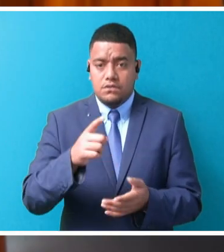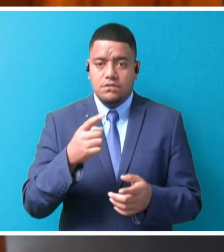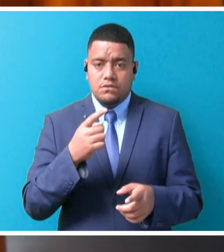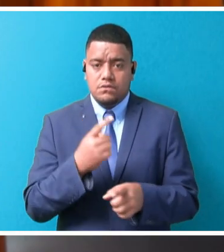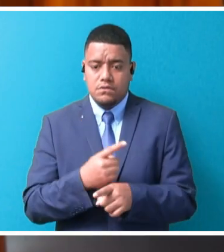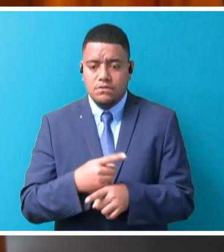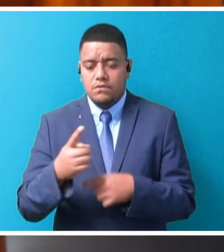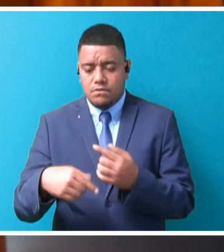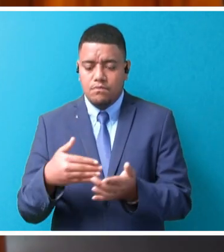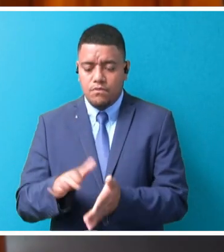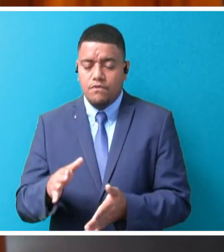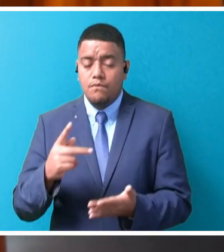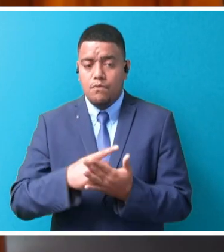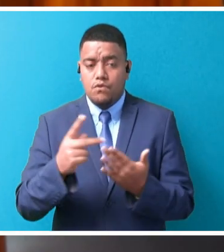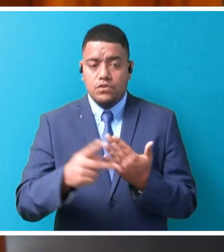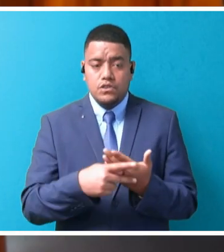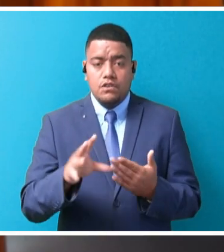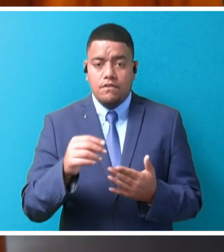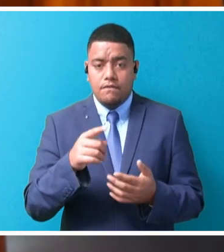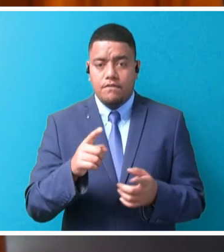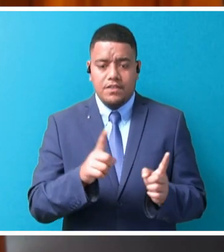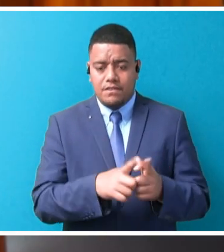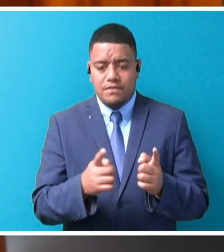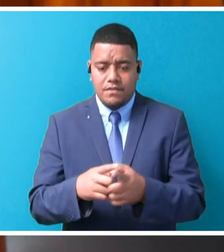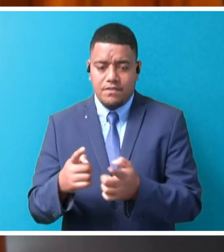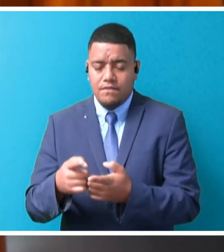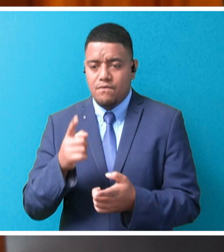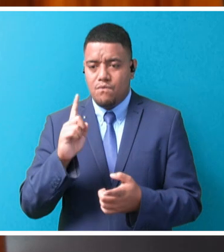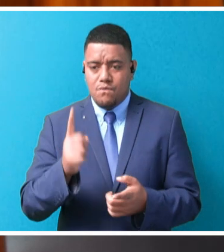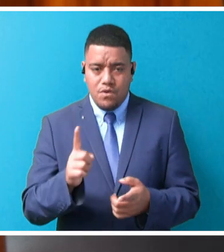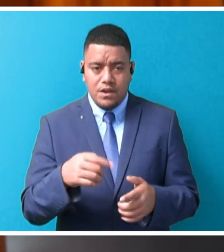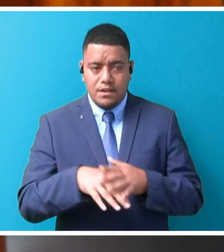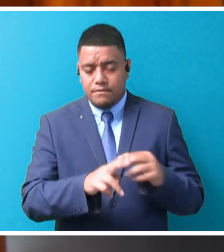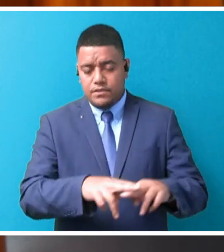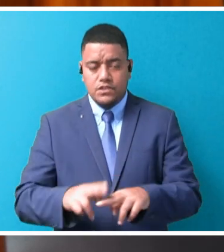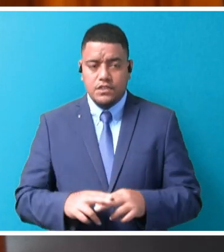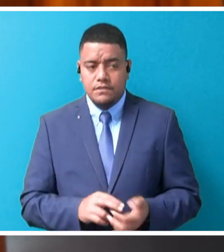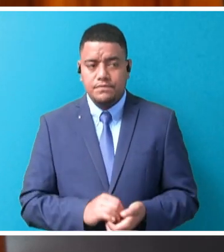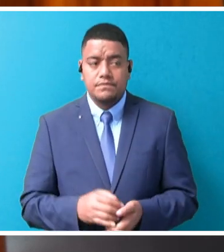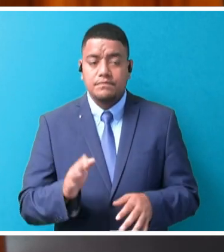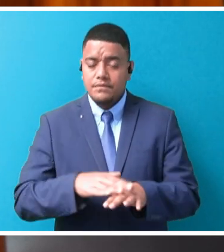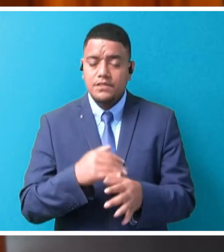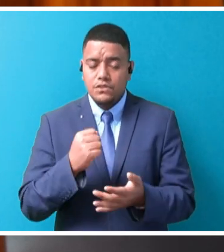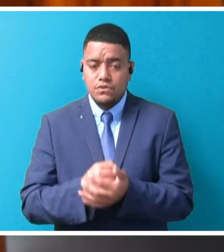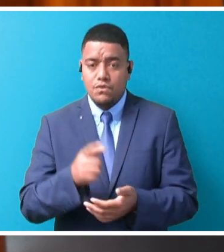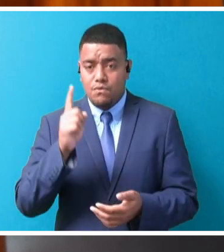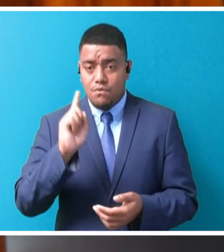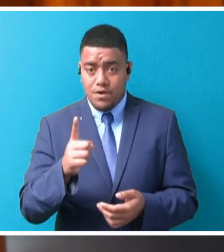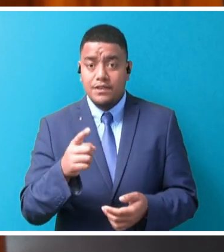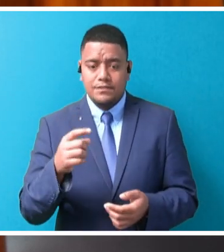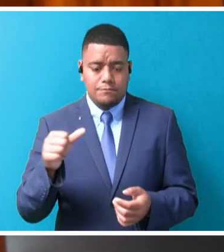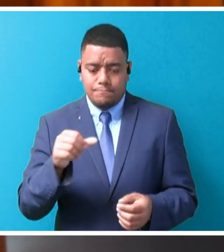approved the project of enhancing multi-hazard early warning capabilities in Fiji. It will ensure that warnings are